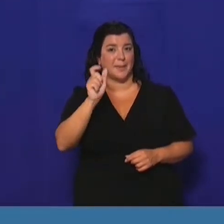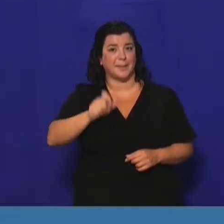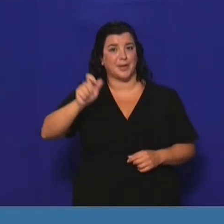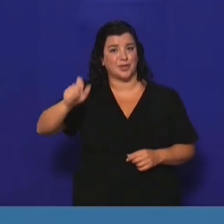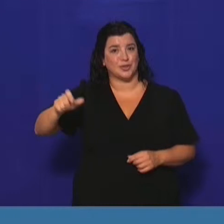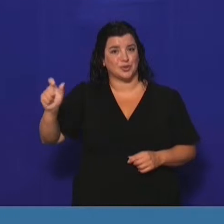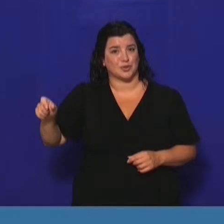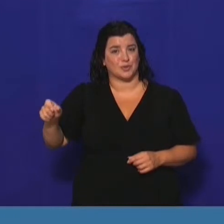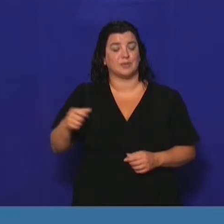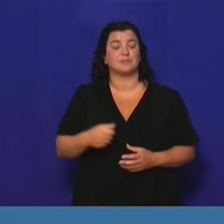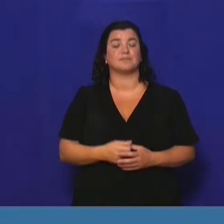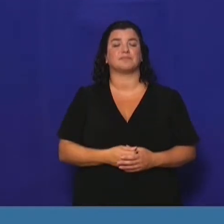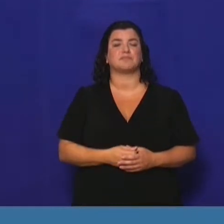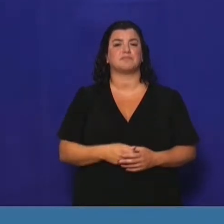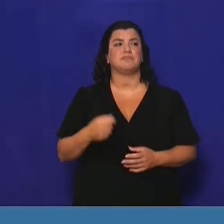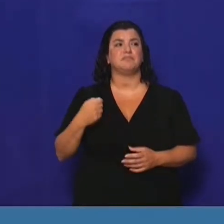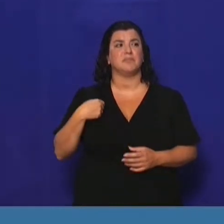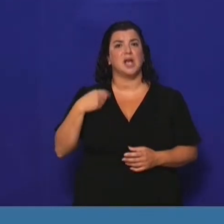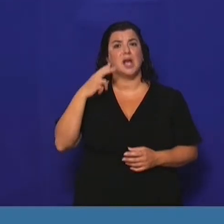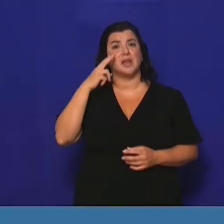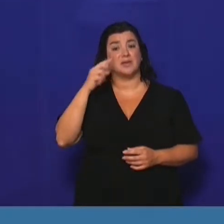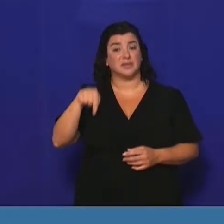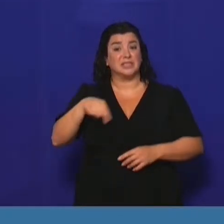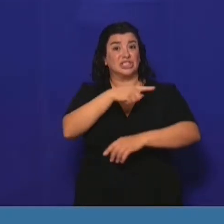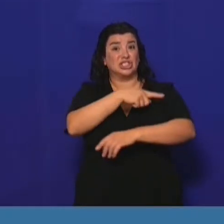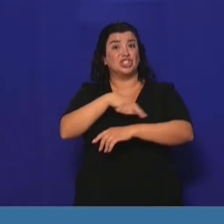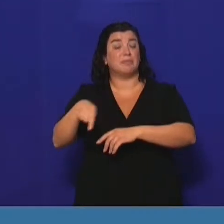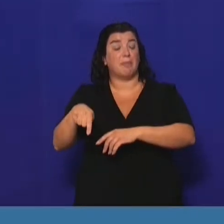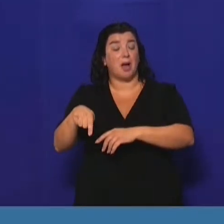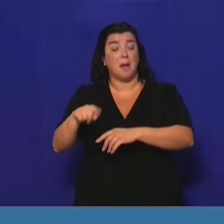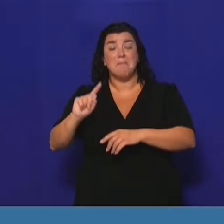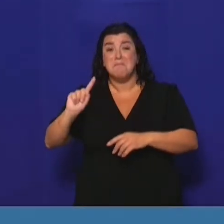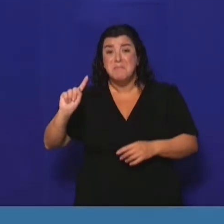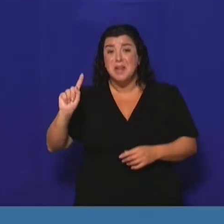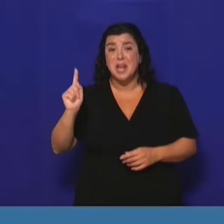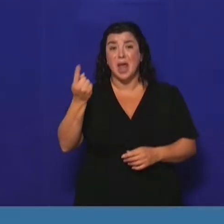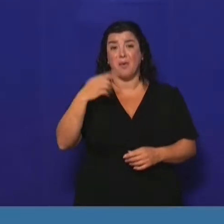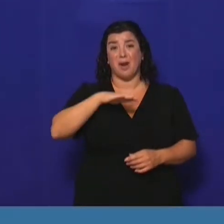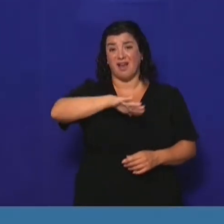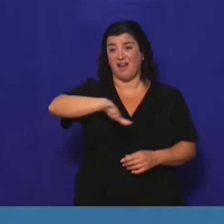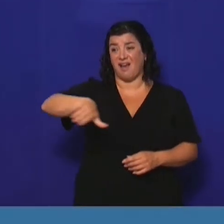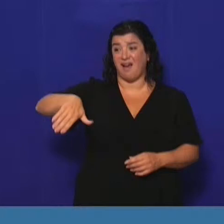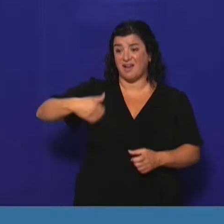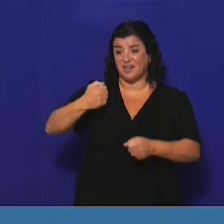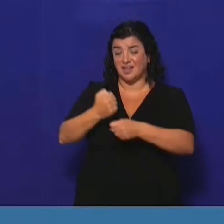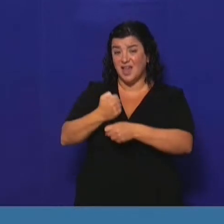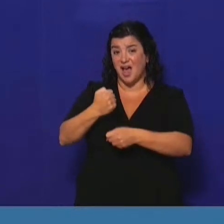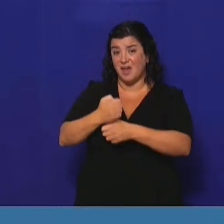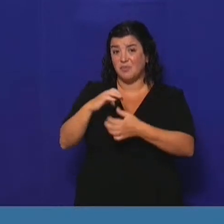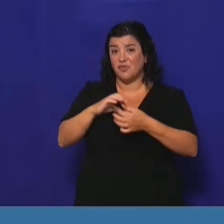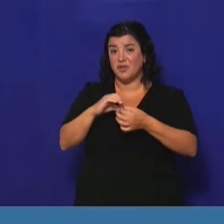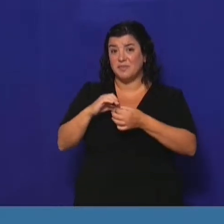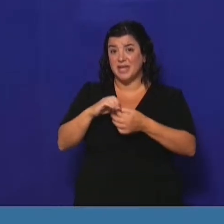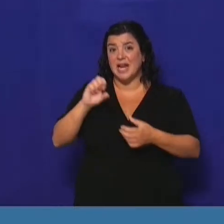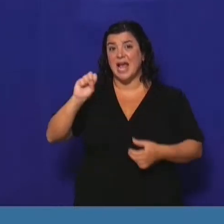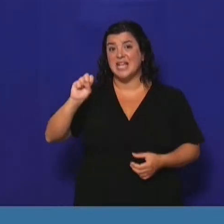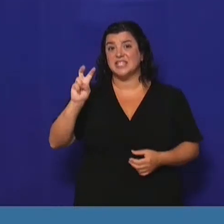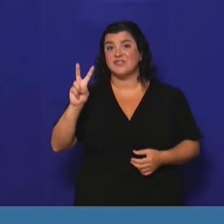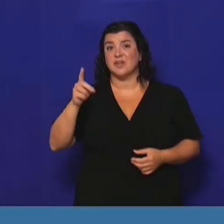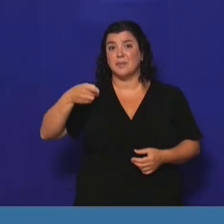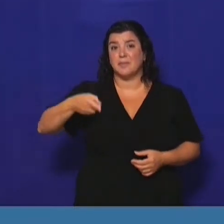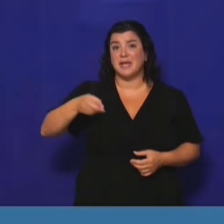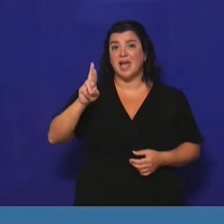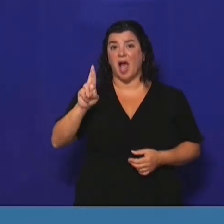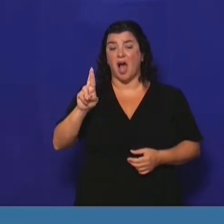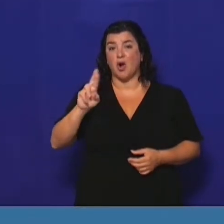u propju din ġrat dil-ġimgħa u mill-ewwel aħna ukoll ħdimna ma' l-SVPR flimkien ukoll ma' l-Infection